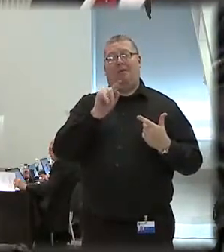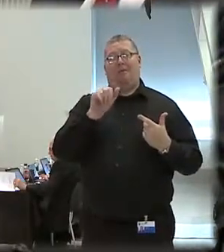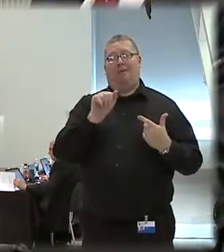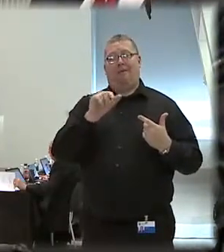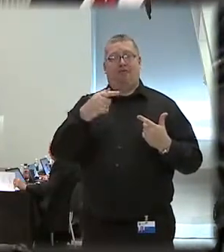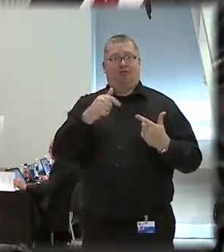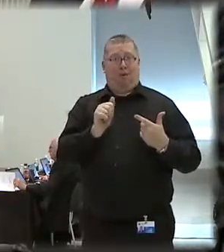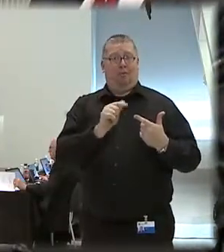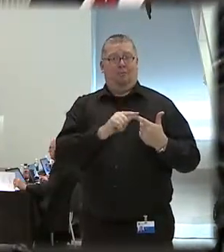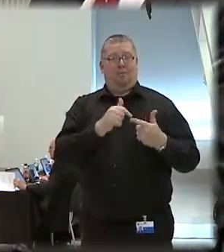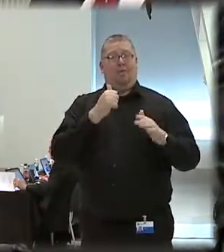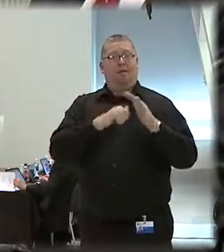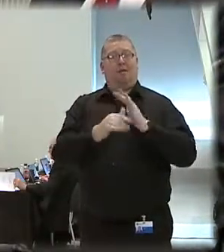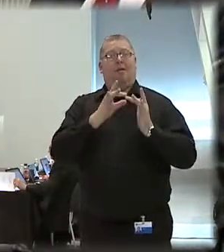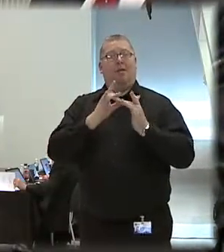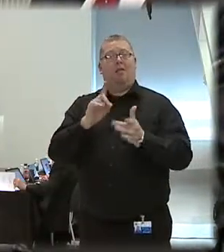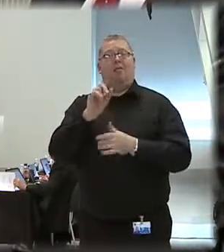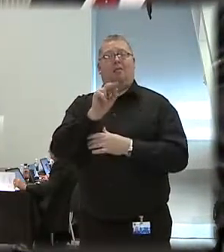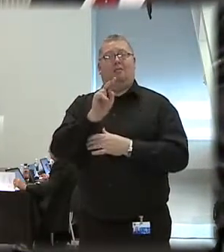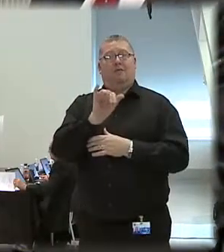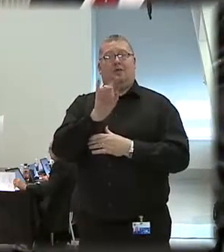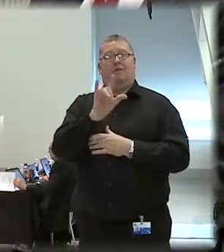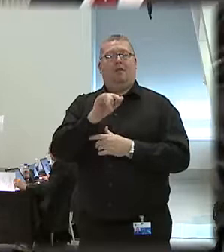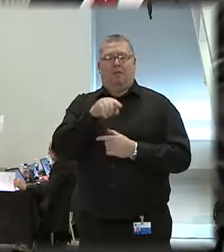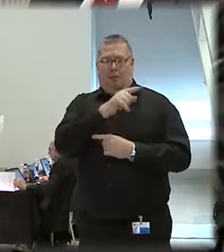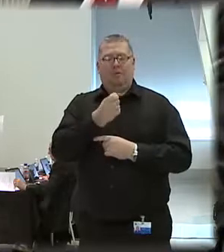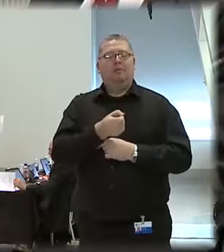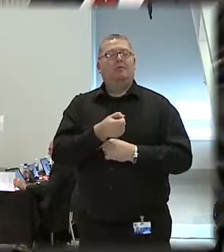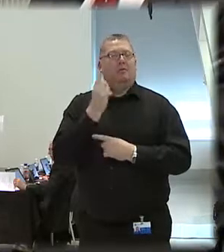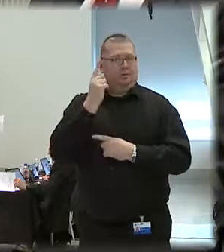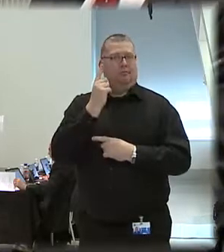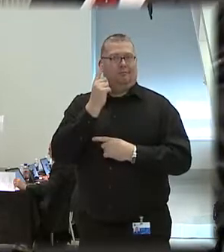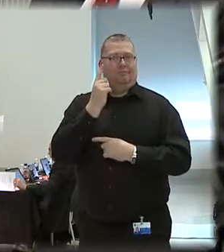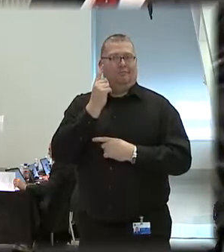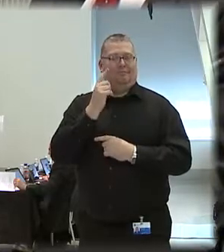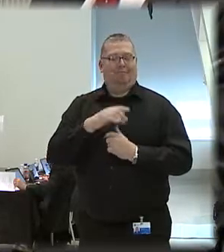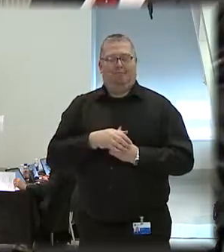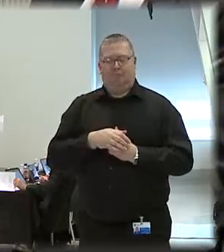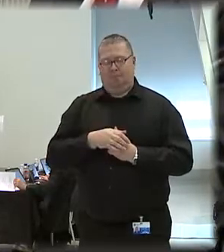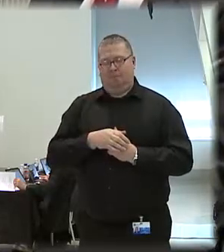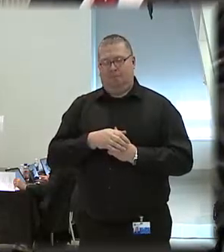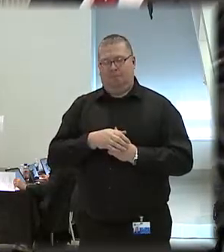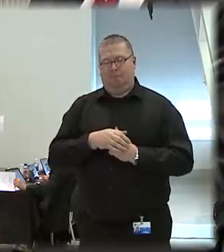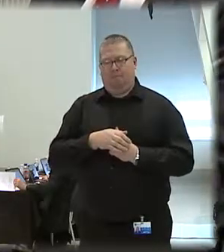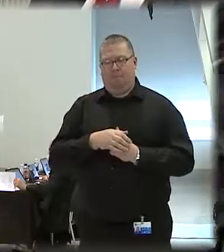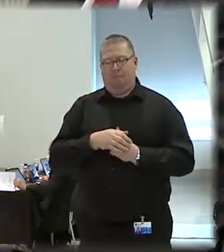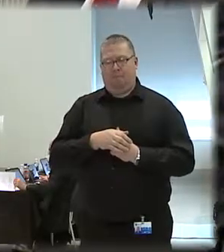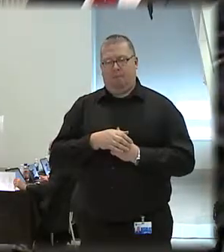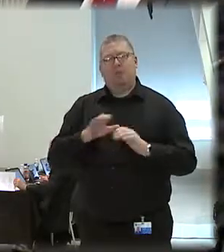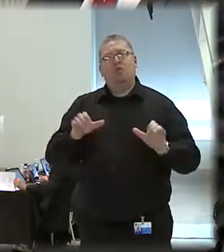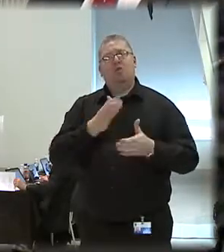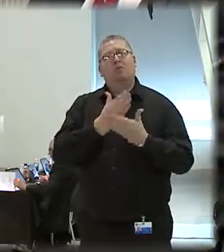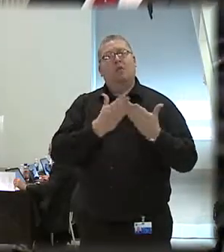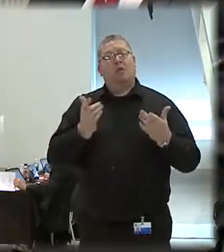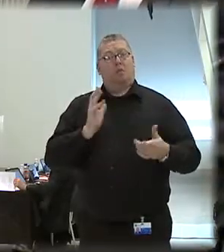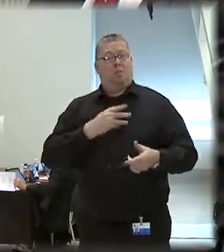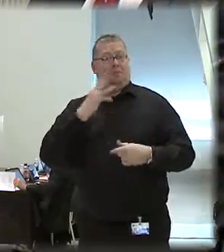of Dan Flynn, they get it. And reading their reports, doing some of the things we've done with